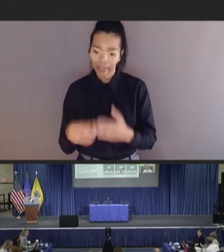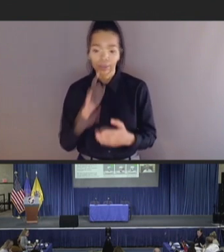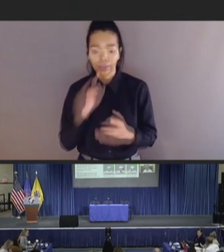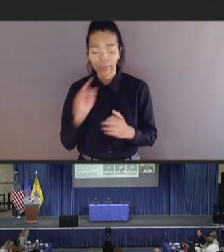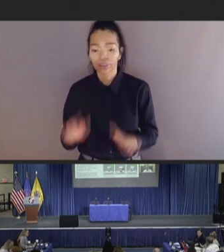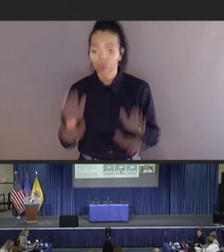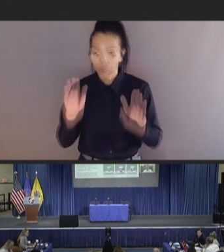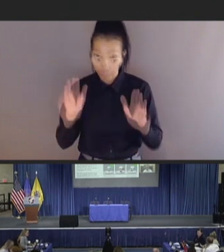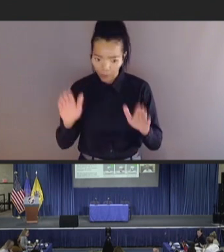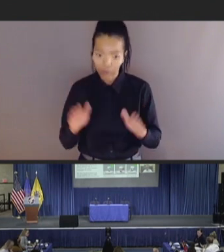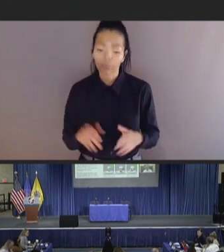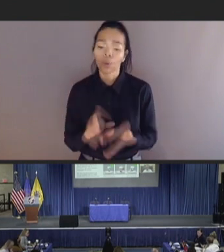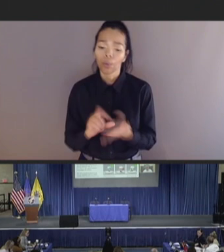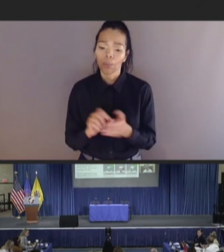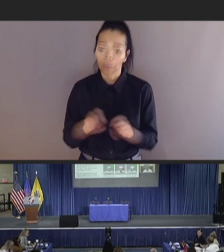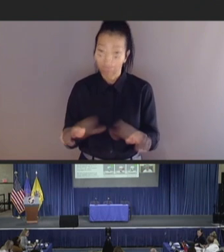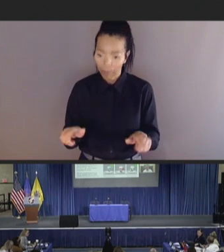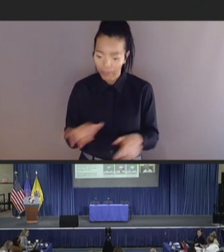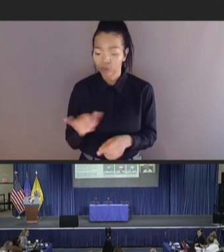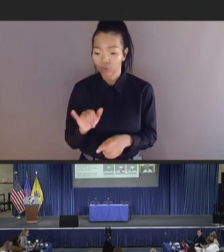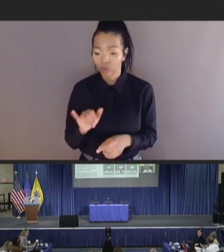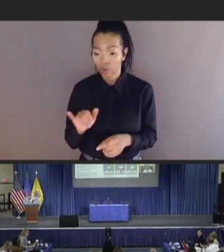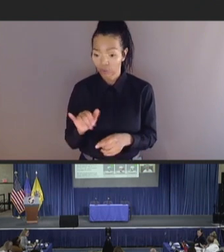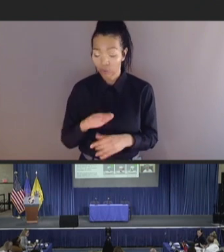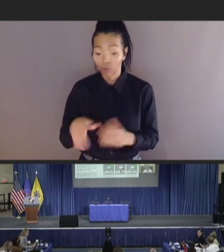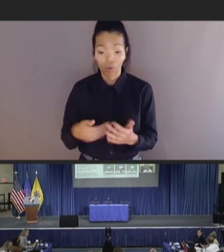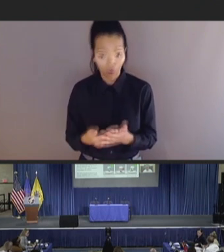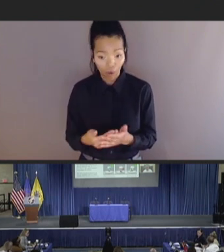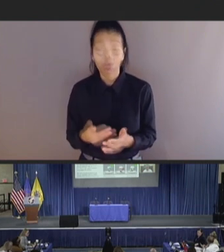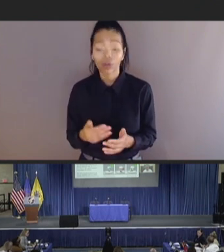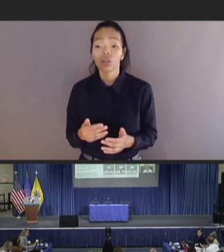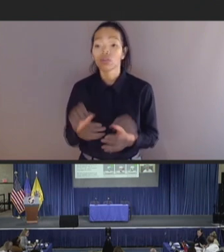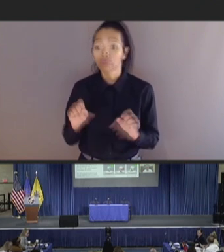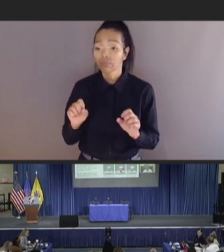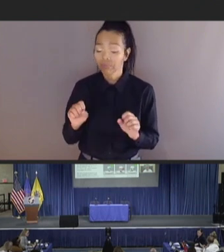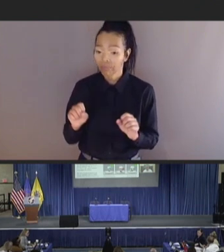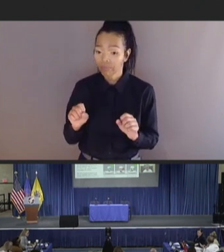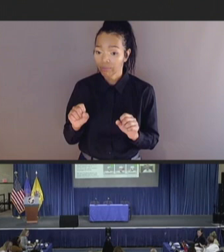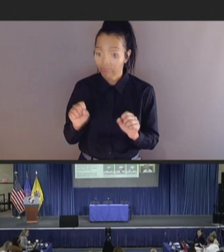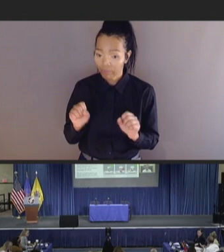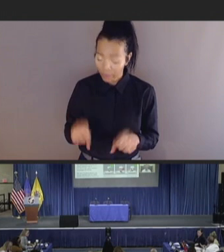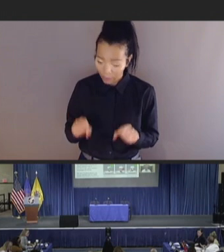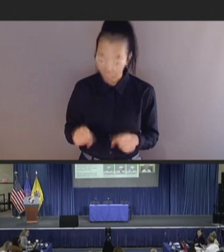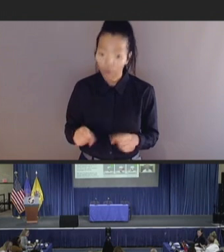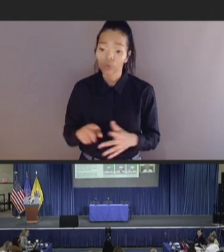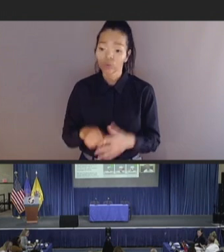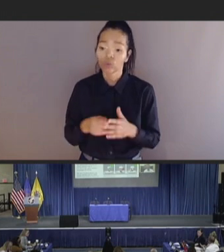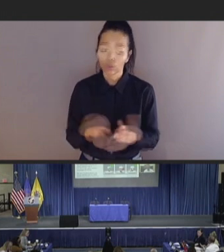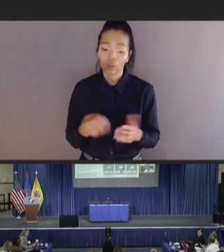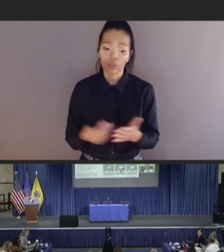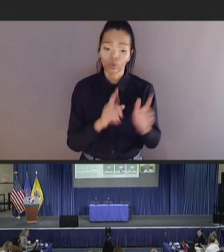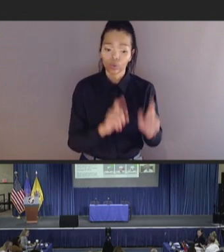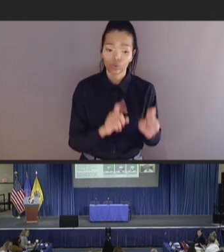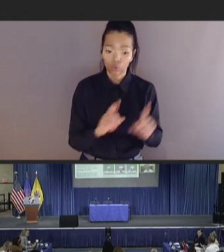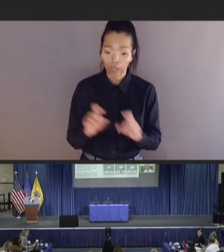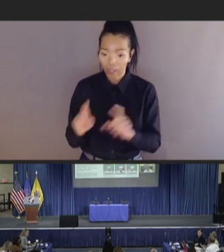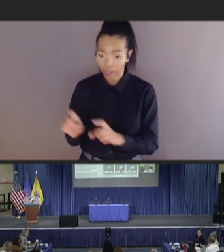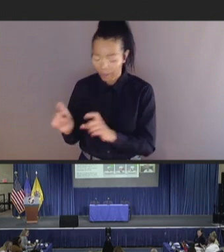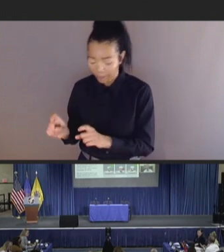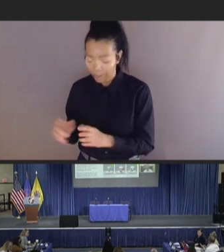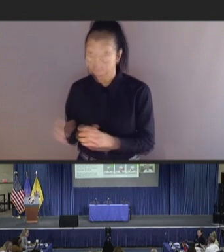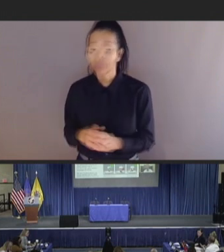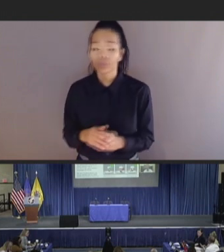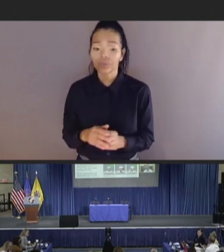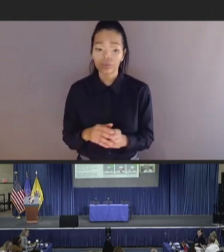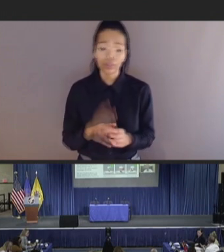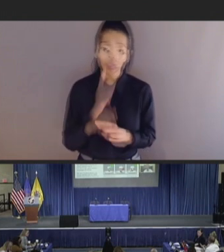of publications. All of them have enabled clinical trials, and that now these immunogens are being tested, not in the mouse,